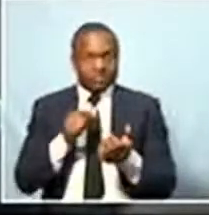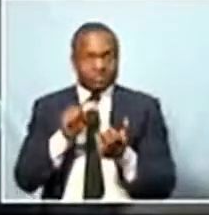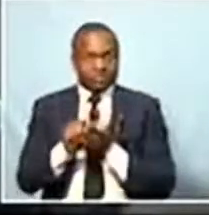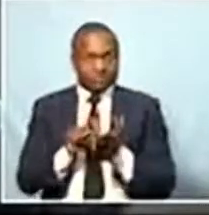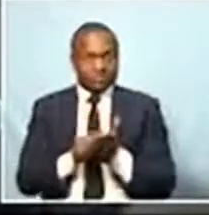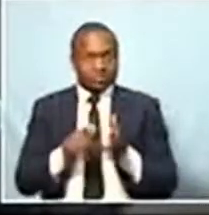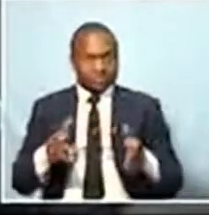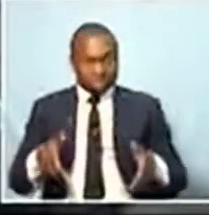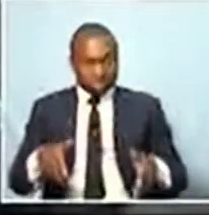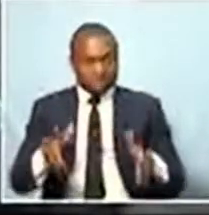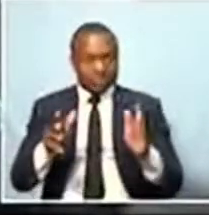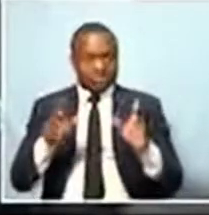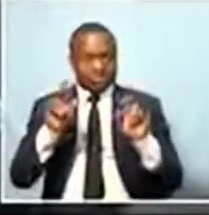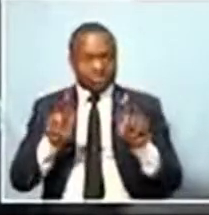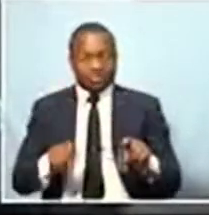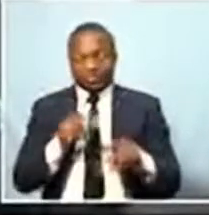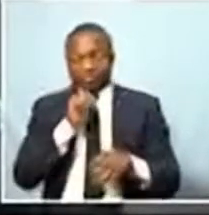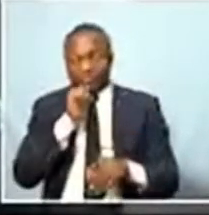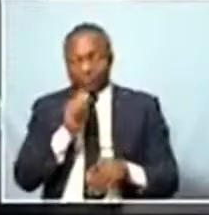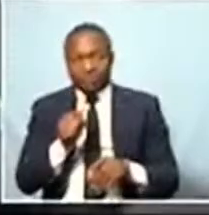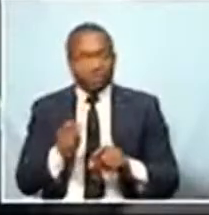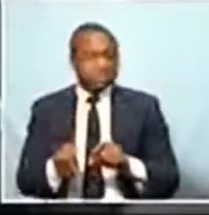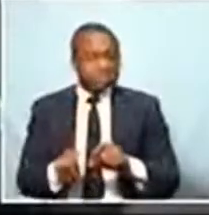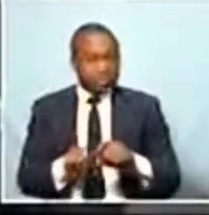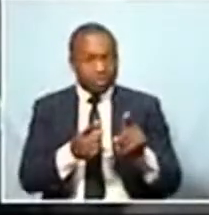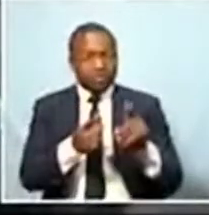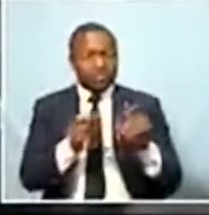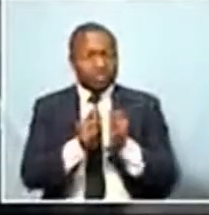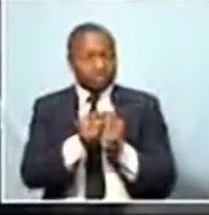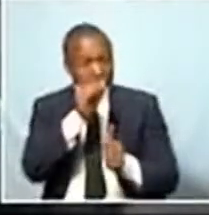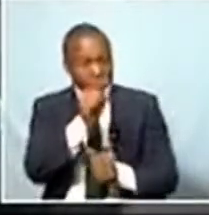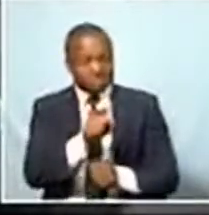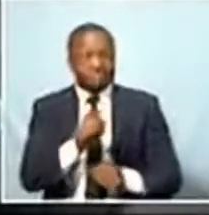an individual to say, I'm not going anywhere with you